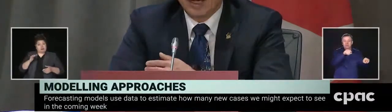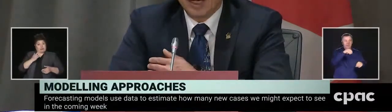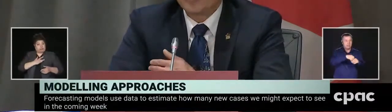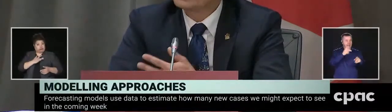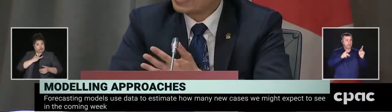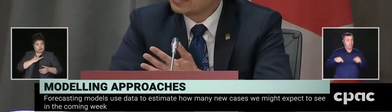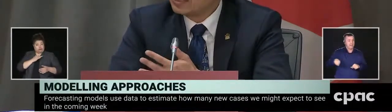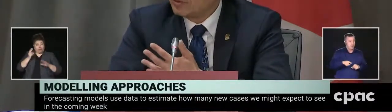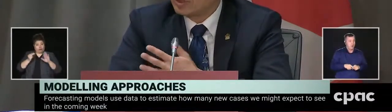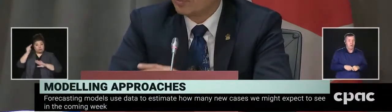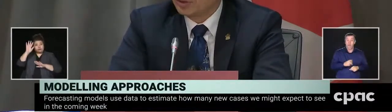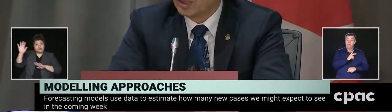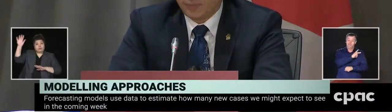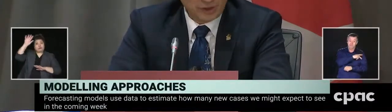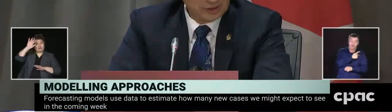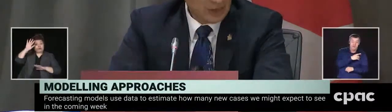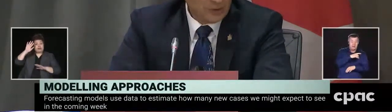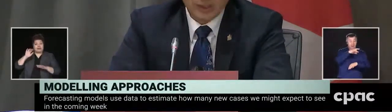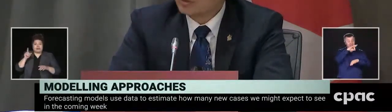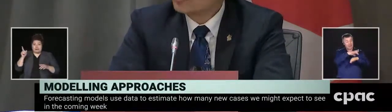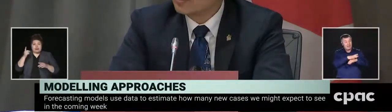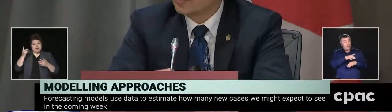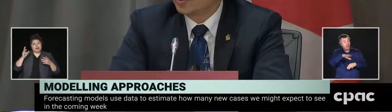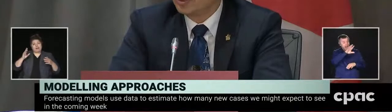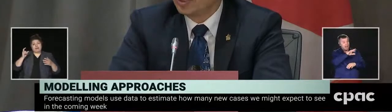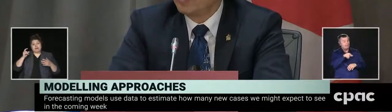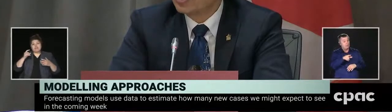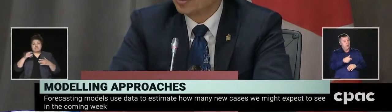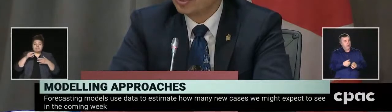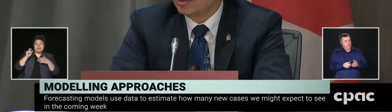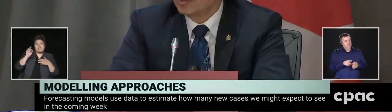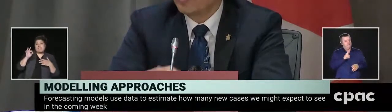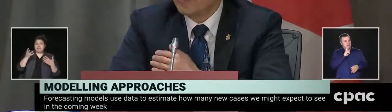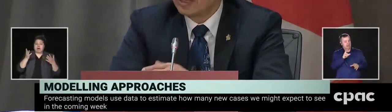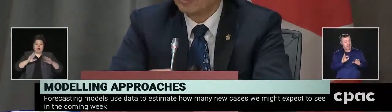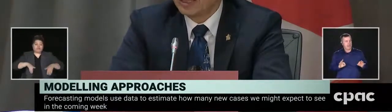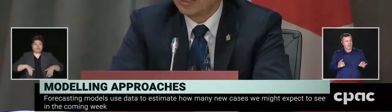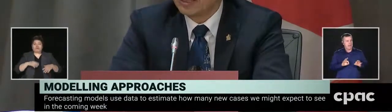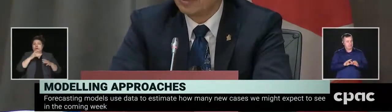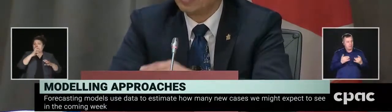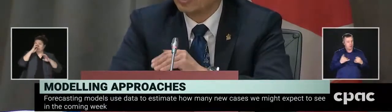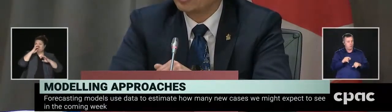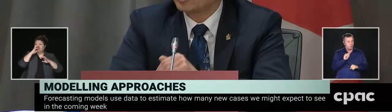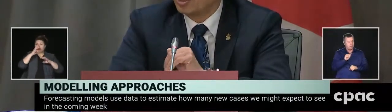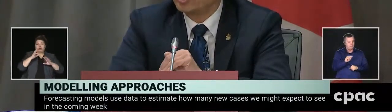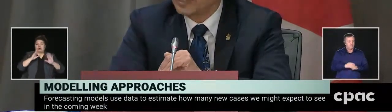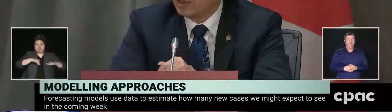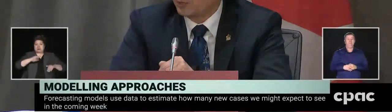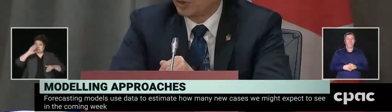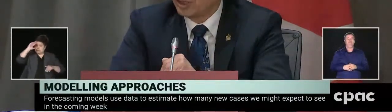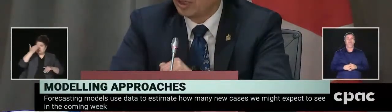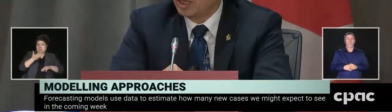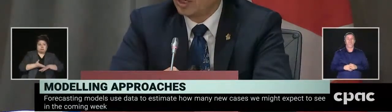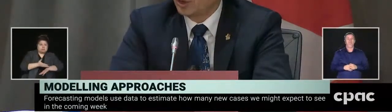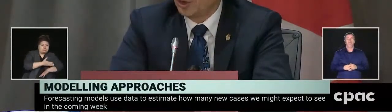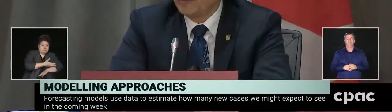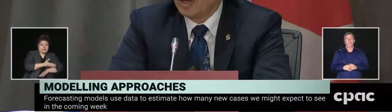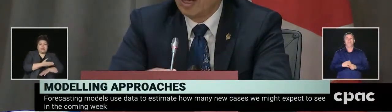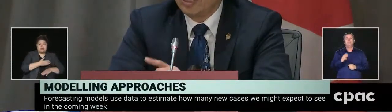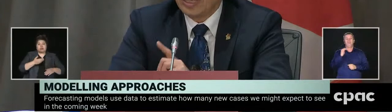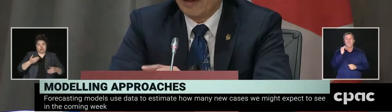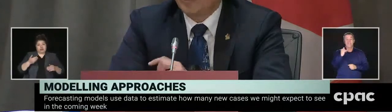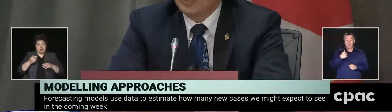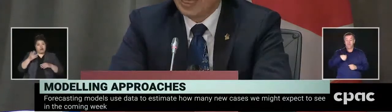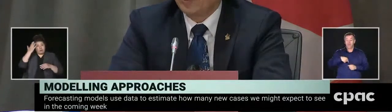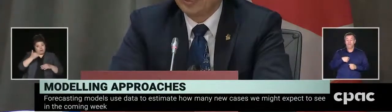say relaxing, if you can put it that way, in terms of certain measures, in terms of physical distancing, because they're on the downward